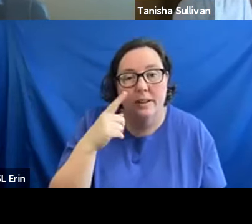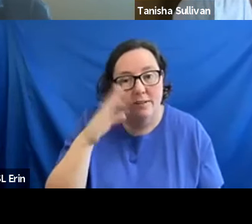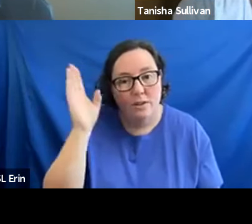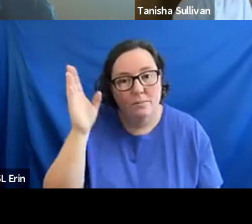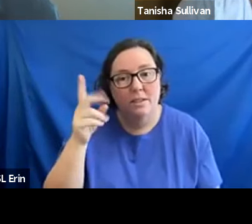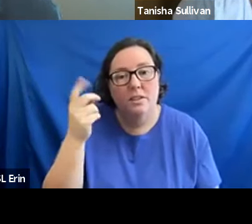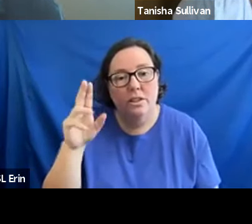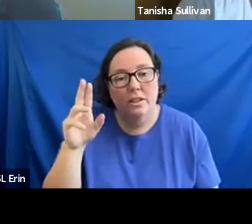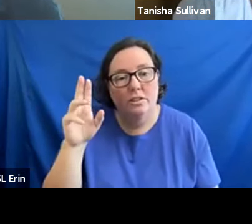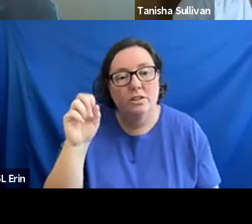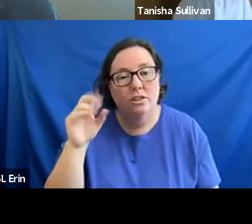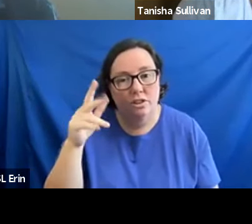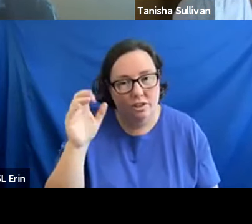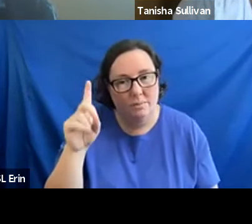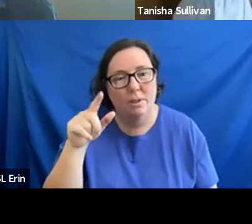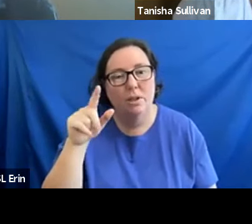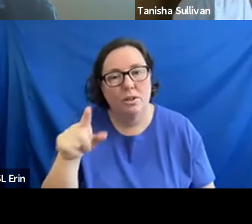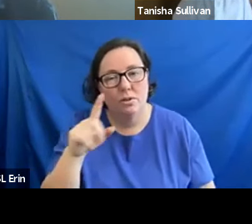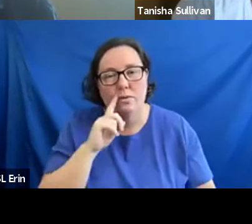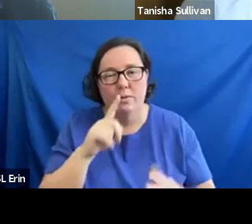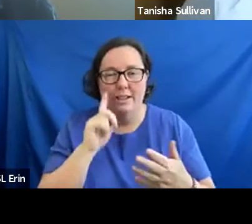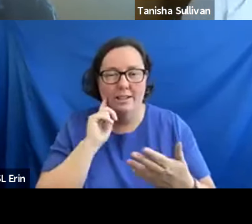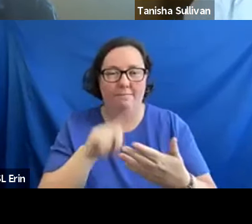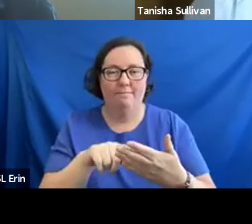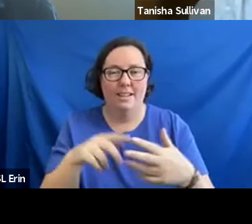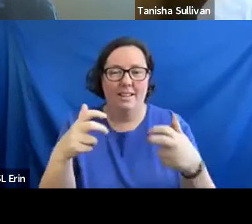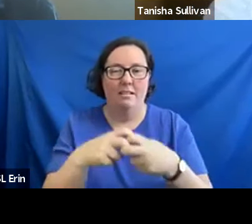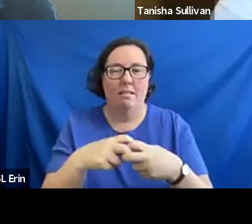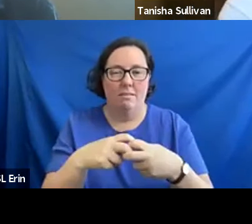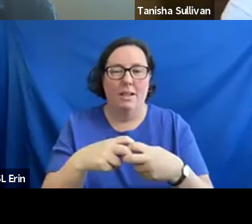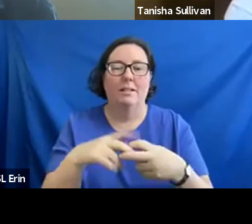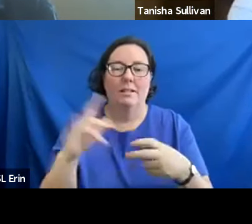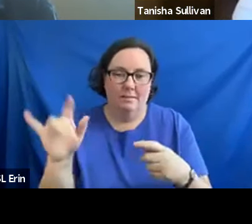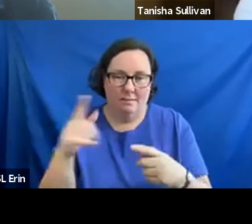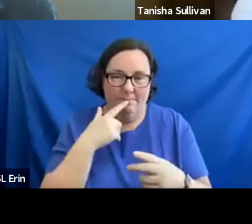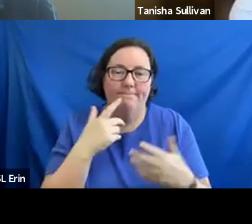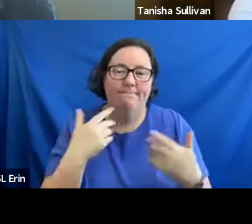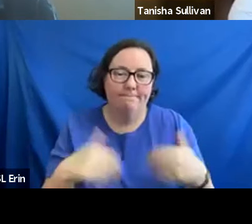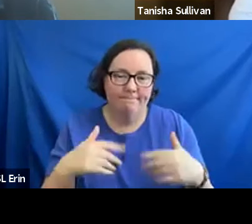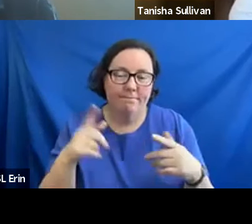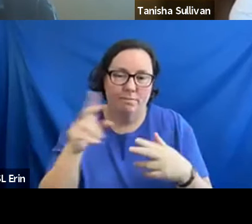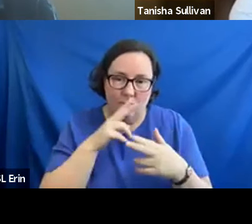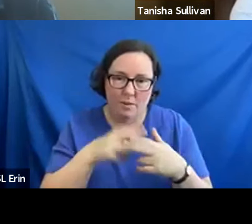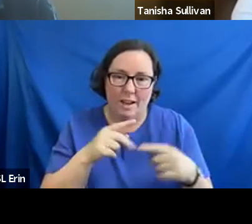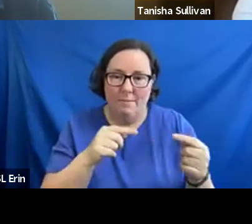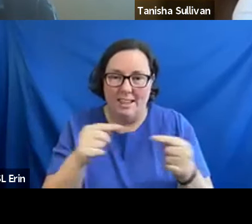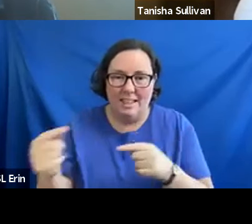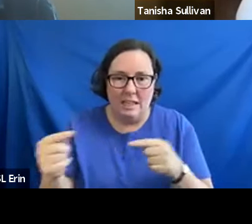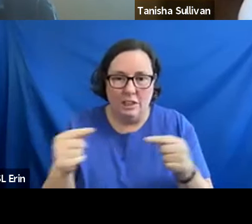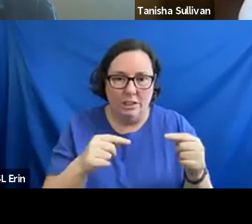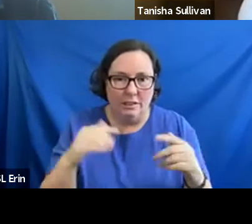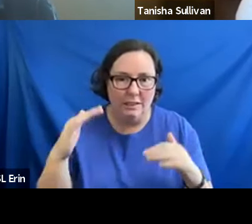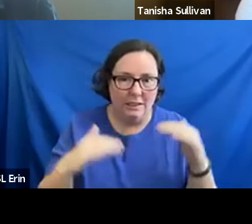presentation, Dr. Shepherd. I think you lifted up really well the dilemma. As you said, I think that you named the tensions really